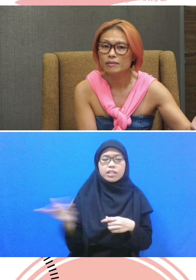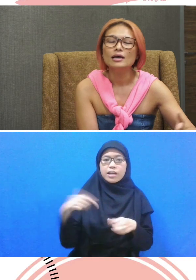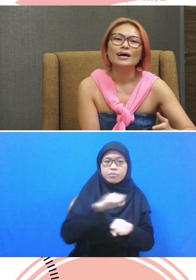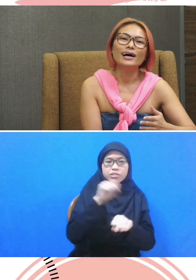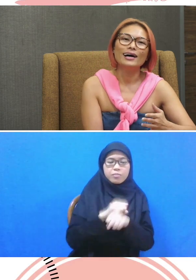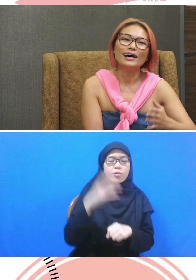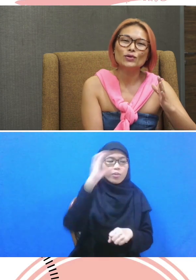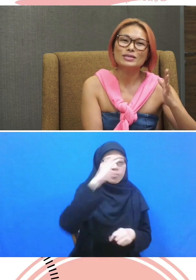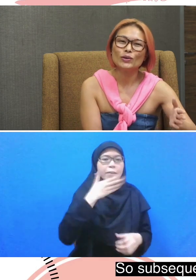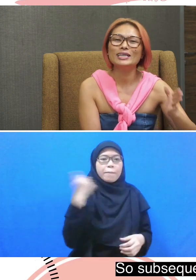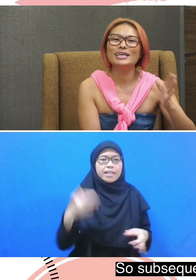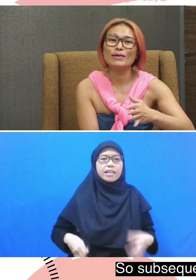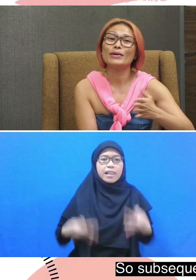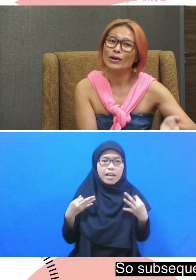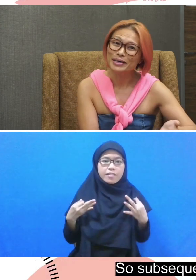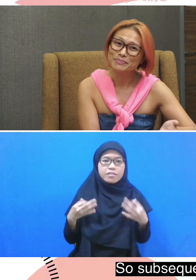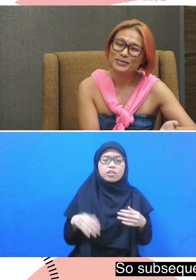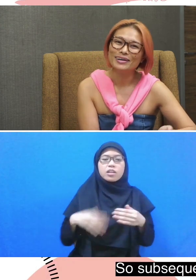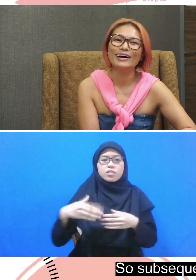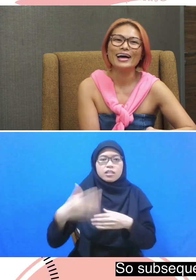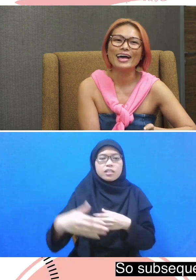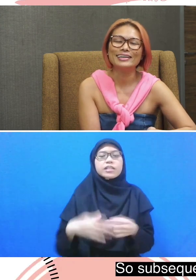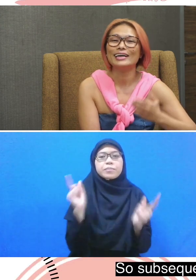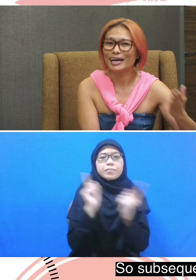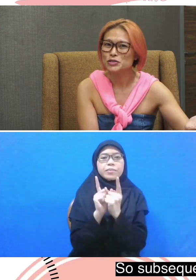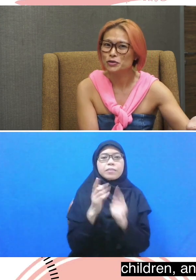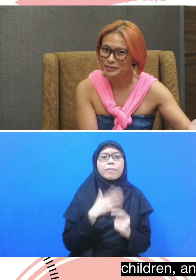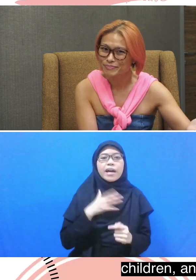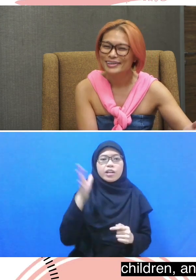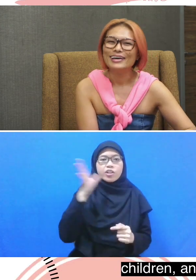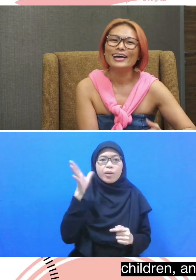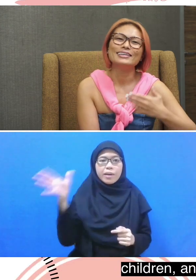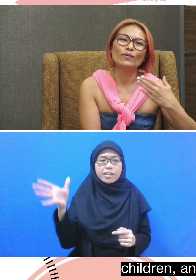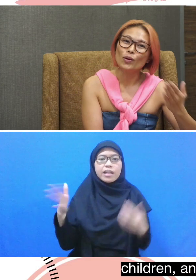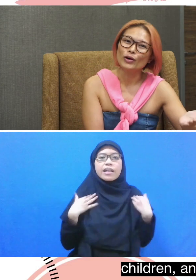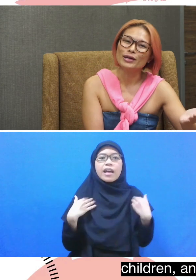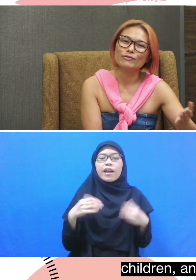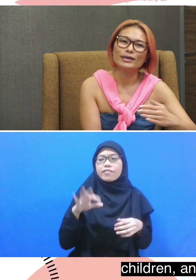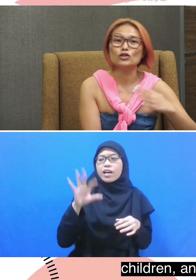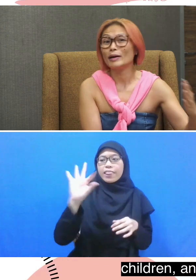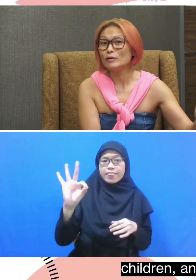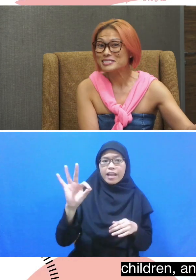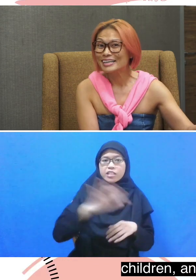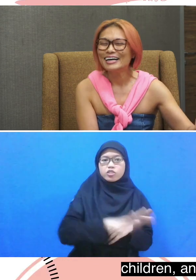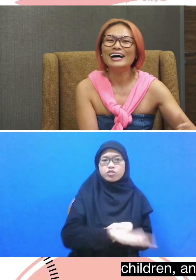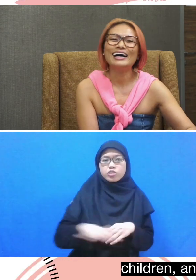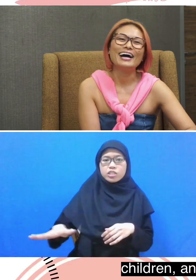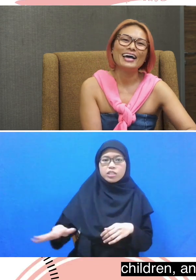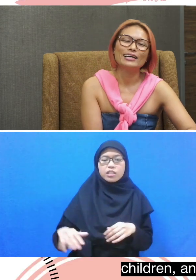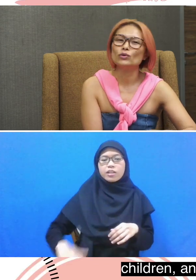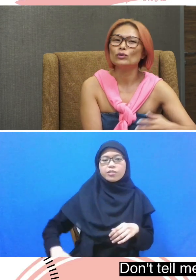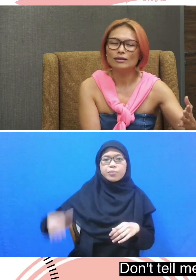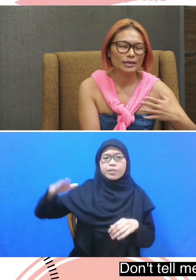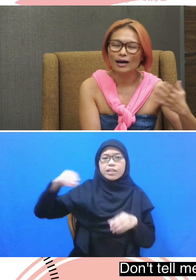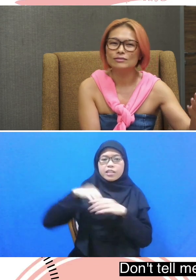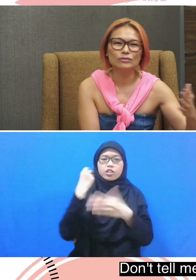right? So subsequently, he met my grandma, and they had 9 children, and they were all brought up in a shophouse.